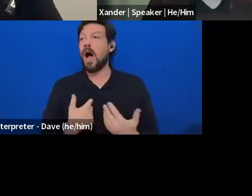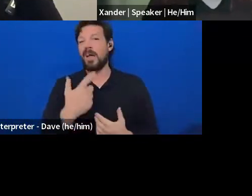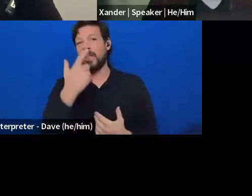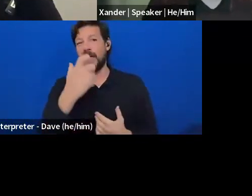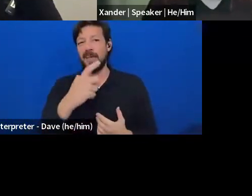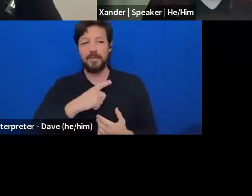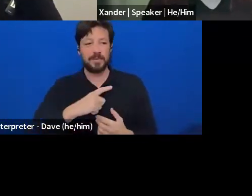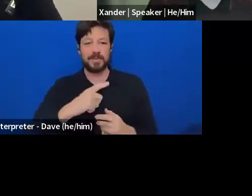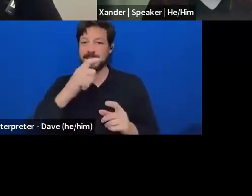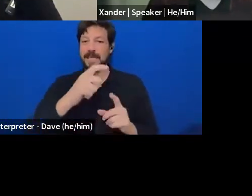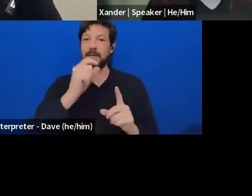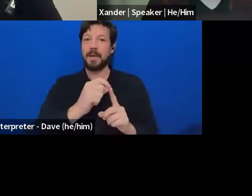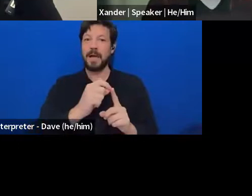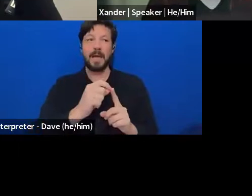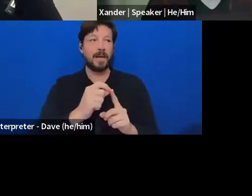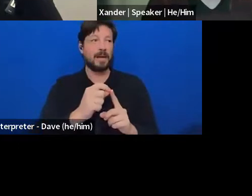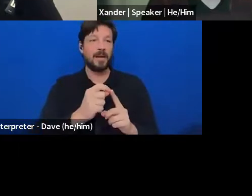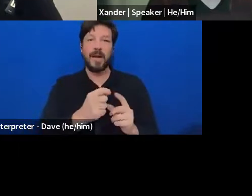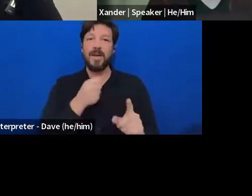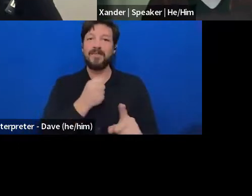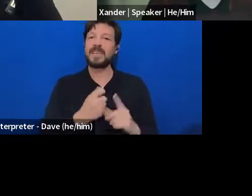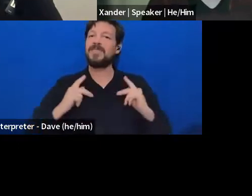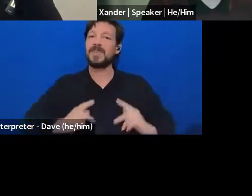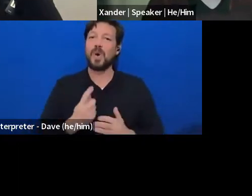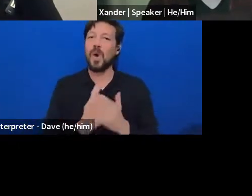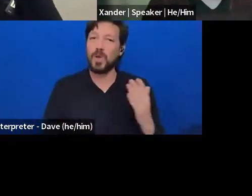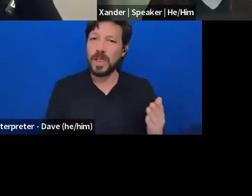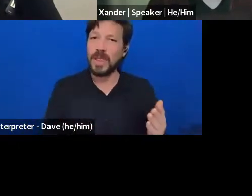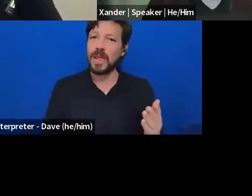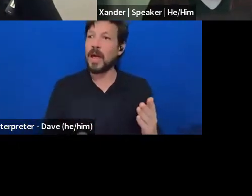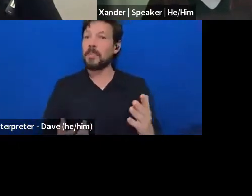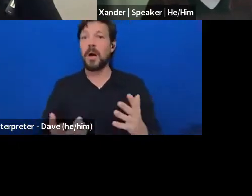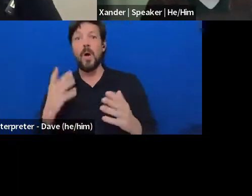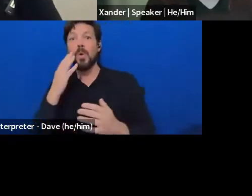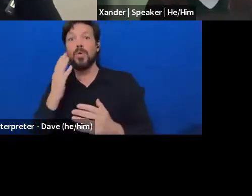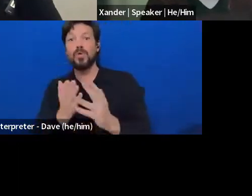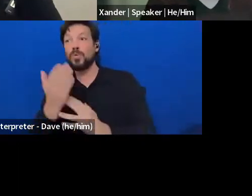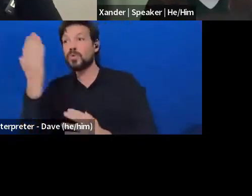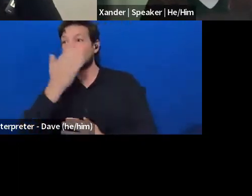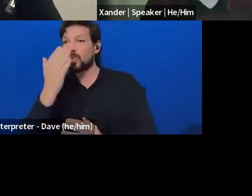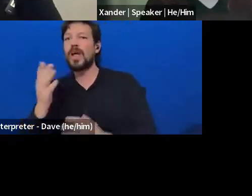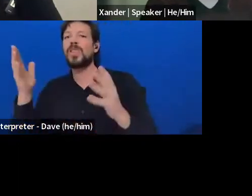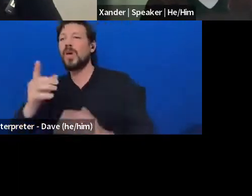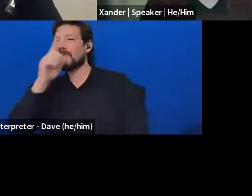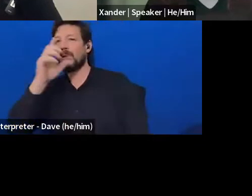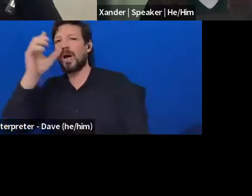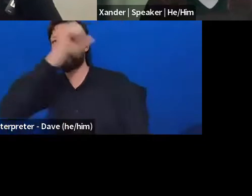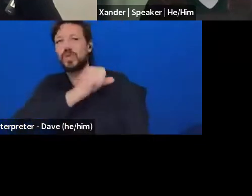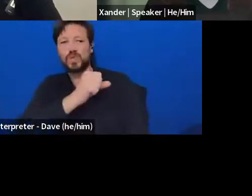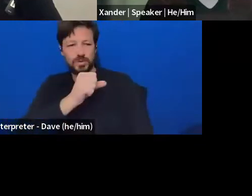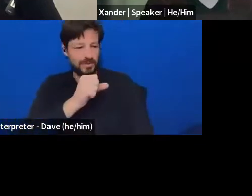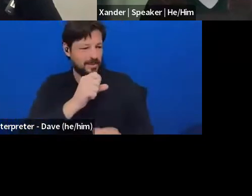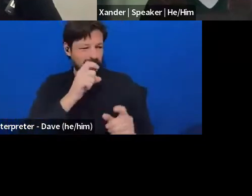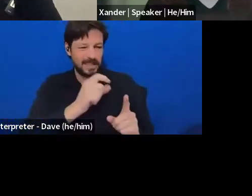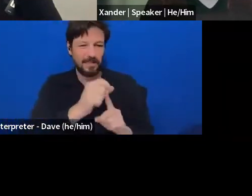me in a physical way. When I was at school, there was a lot of assumptions made about me that cerebral palsy affected me in other ways,